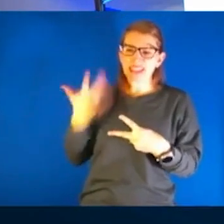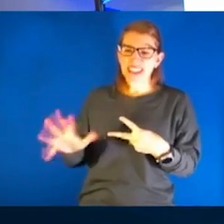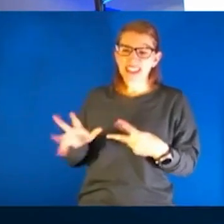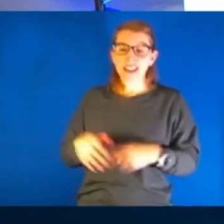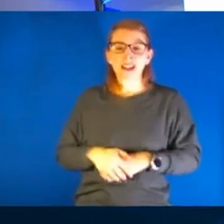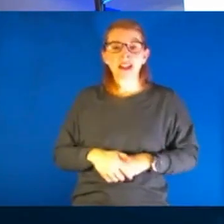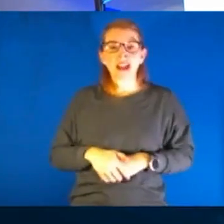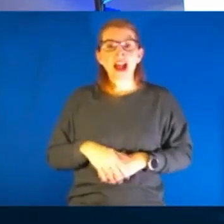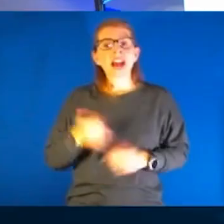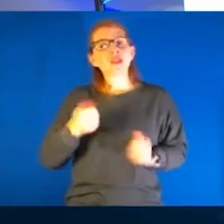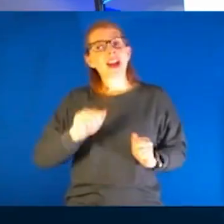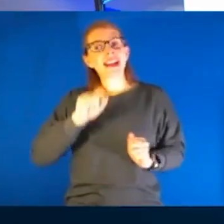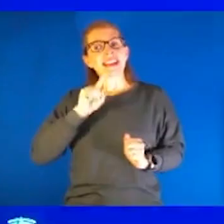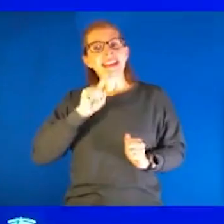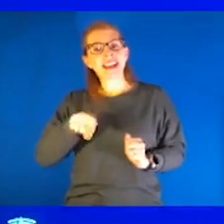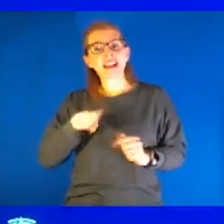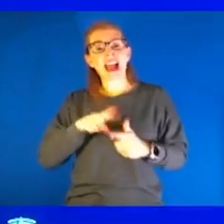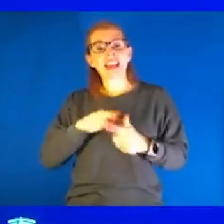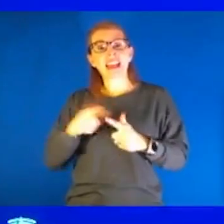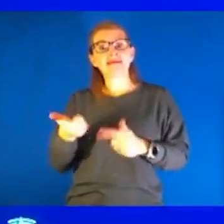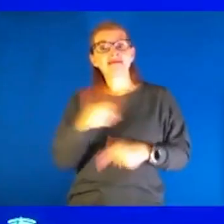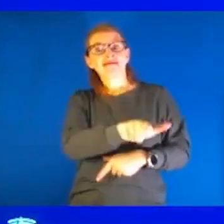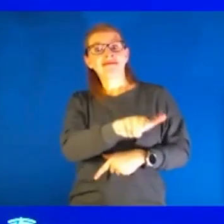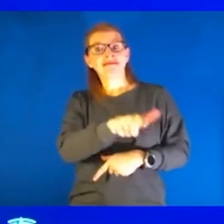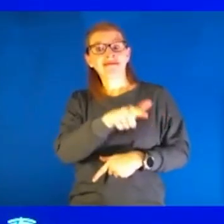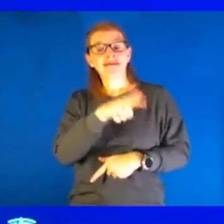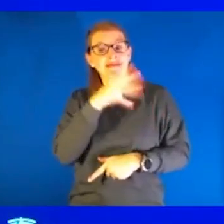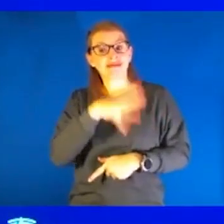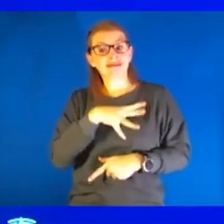shoot it over to Dr. Clough. I think there's